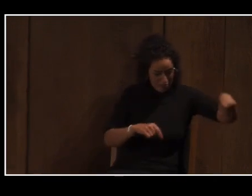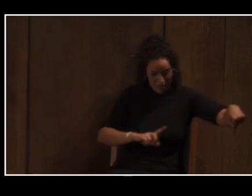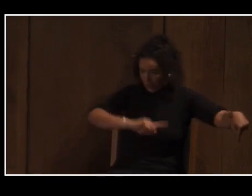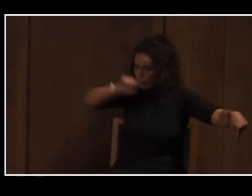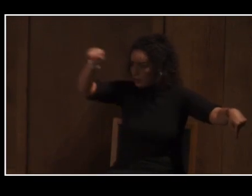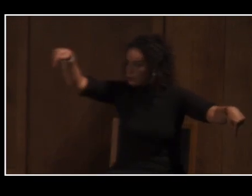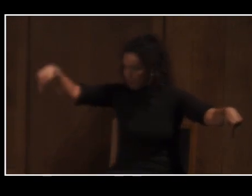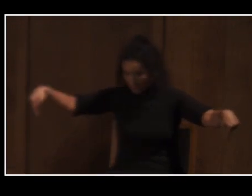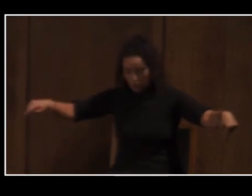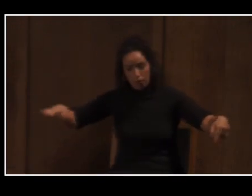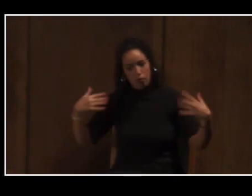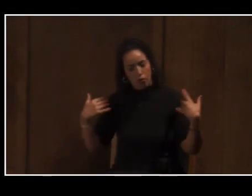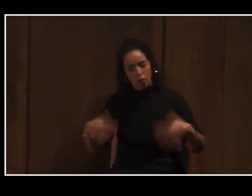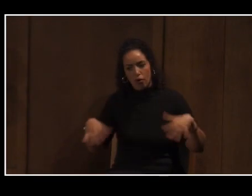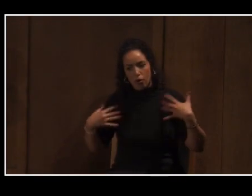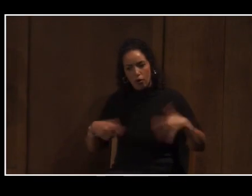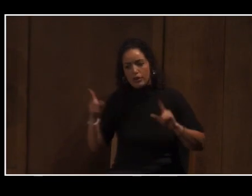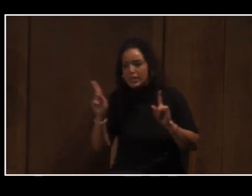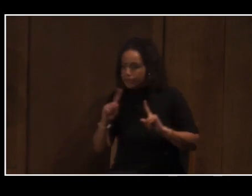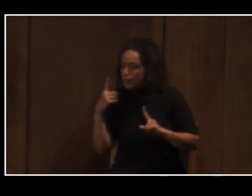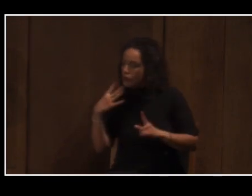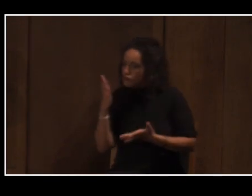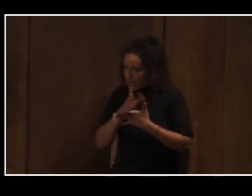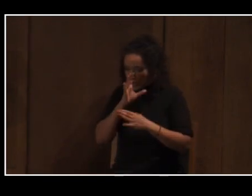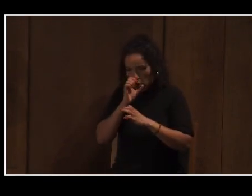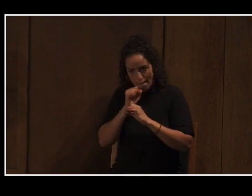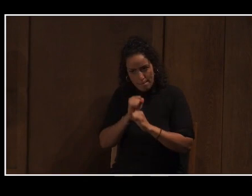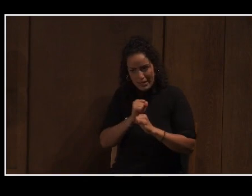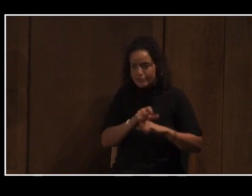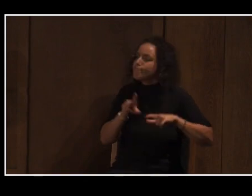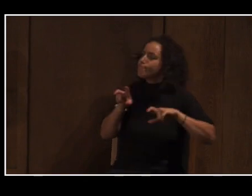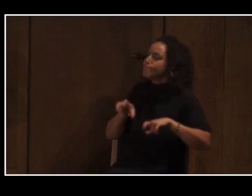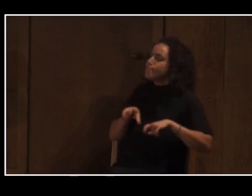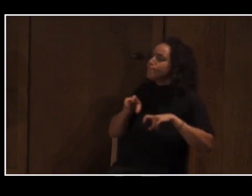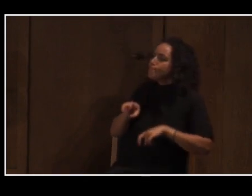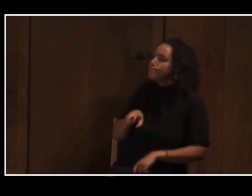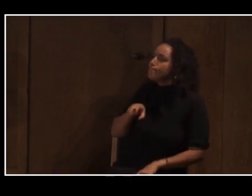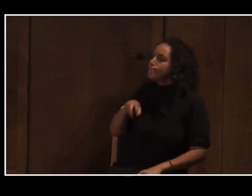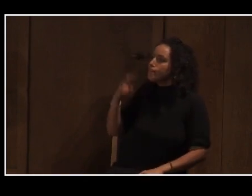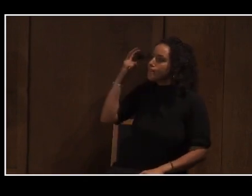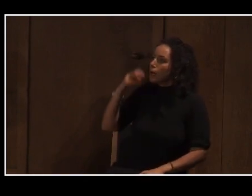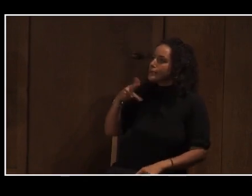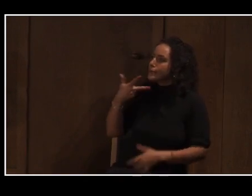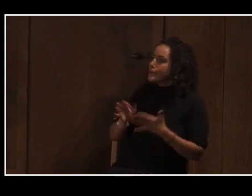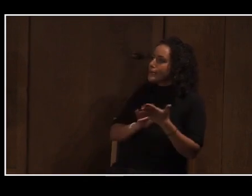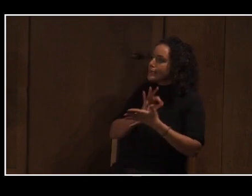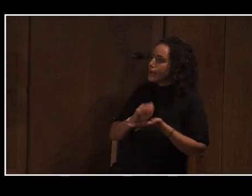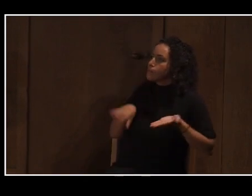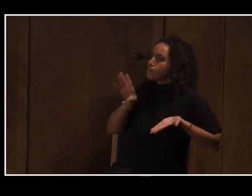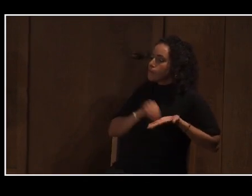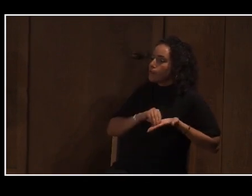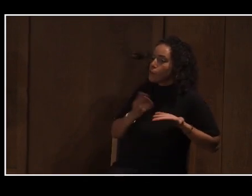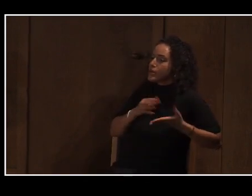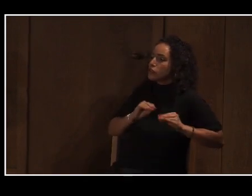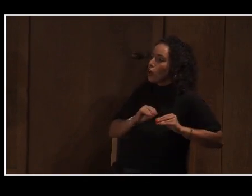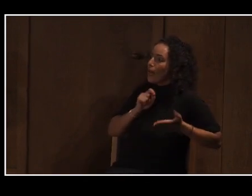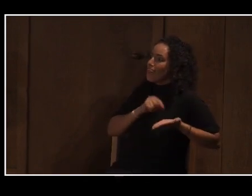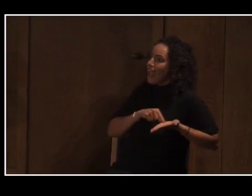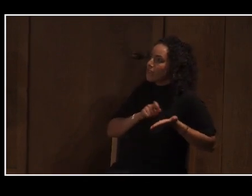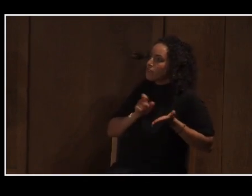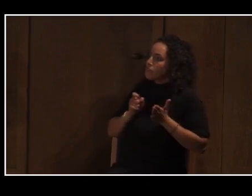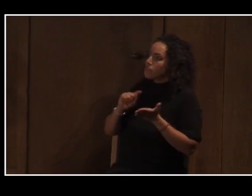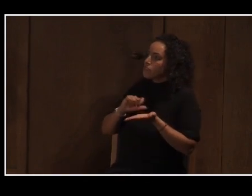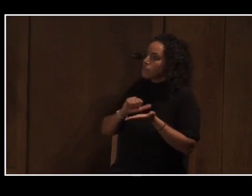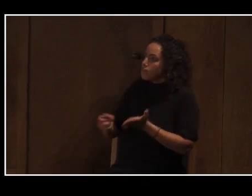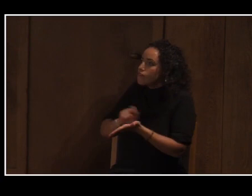true commitment. This, I'm happy to say, is the first map of the informal bus system that Mexico City has ever had. It's more or less